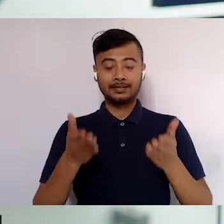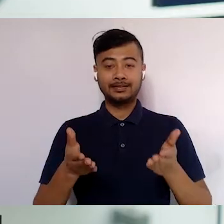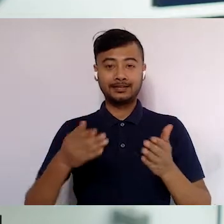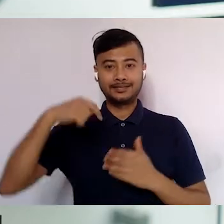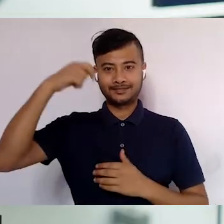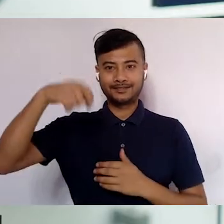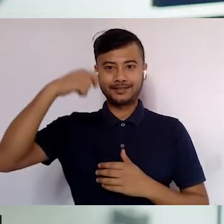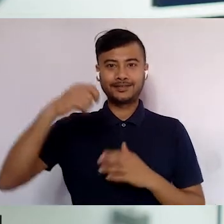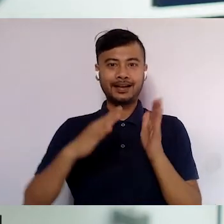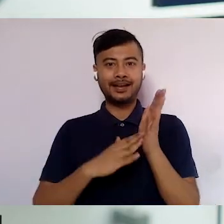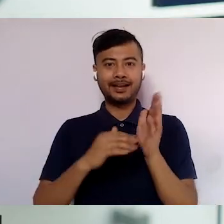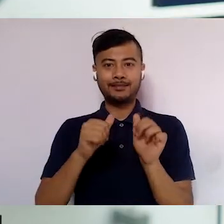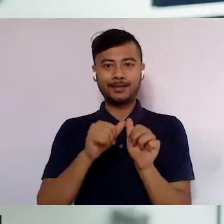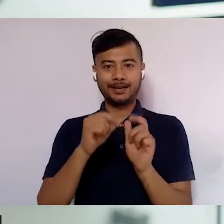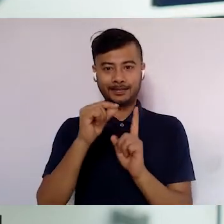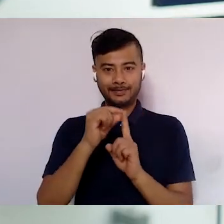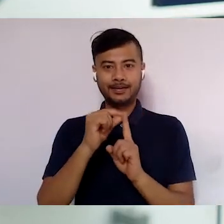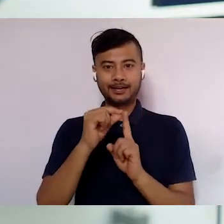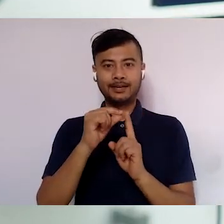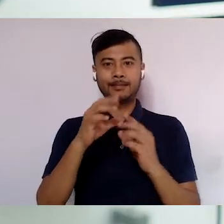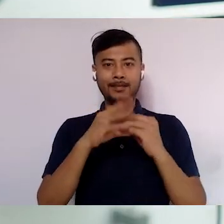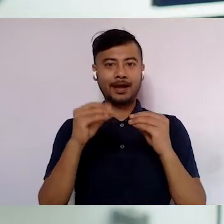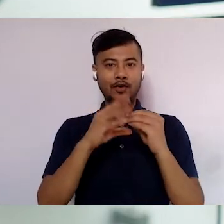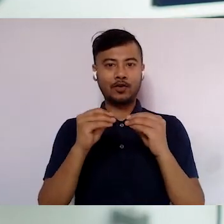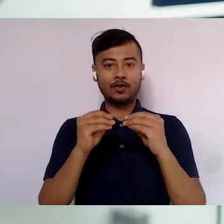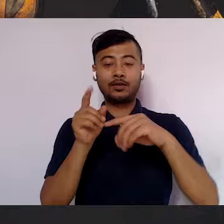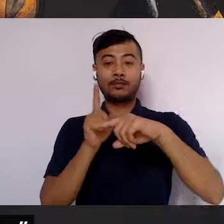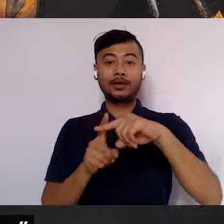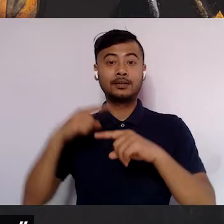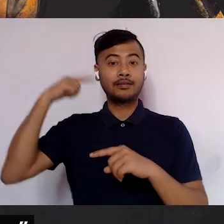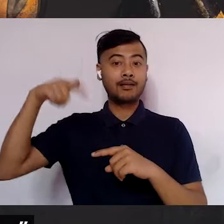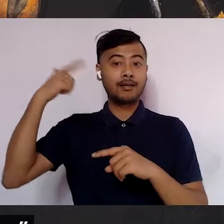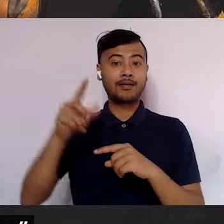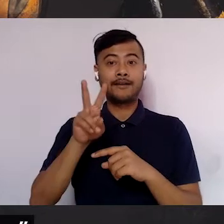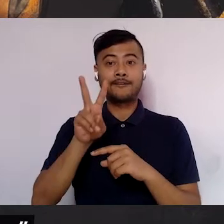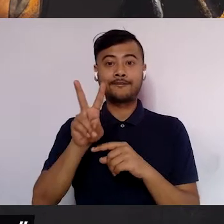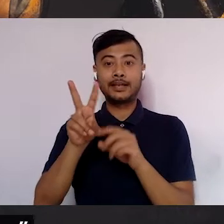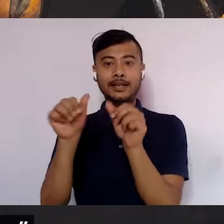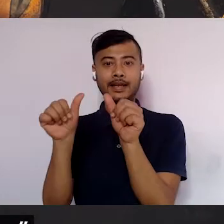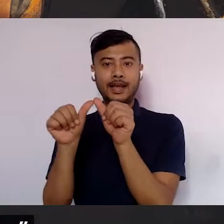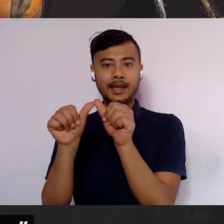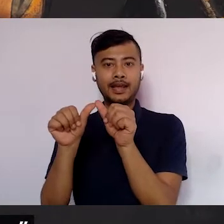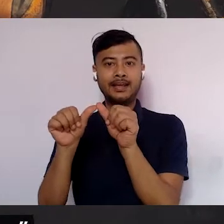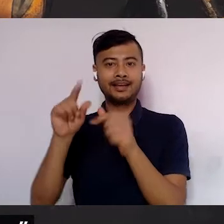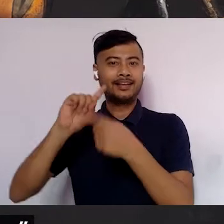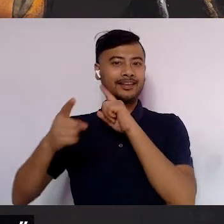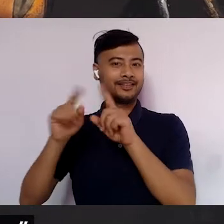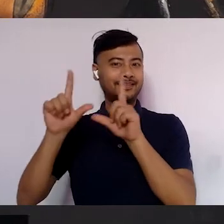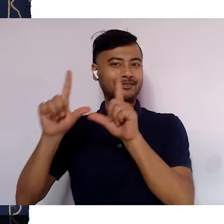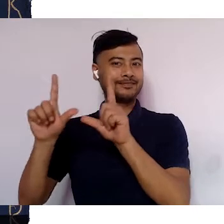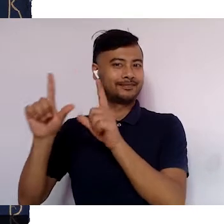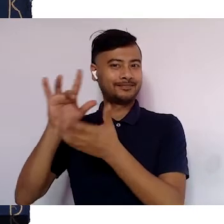In this episode of Museums Without Borders, we partner with the V&A to take another look at the popular Tipu's